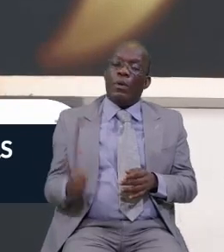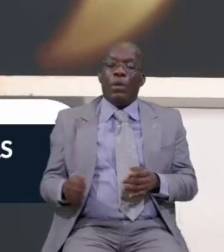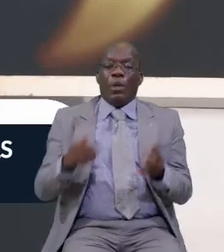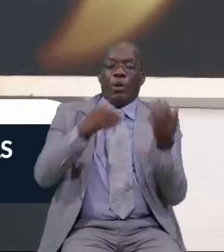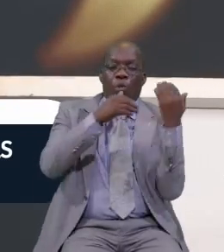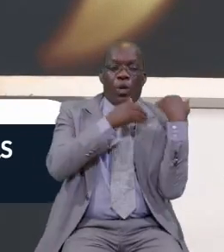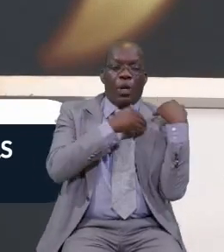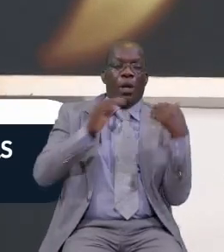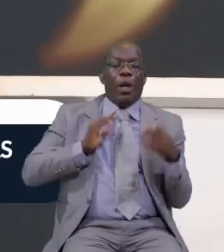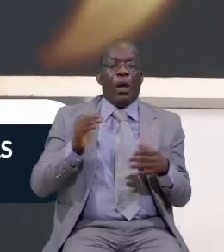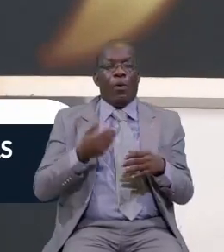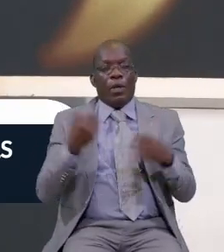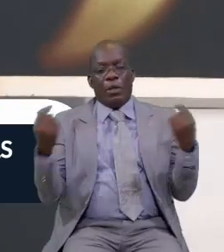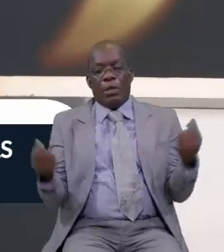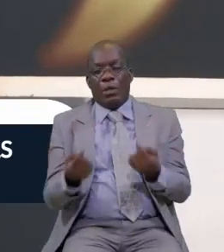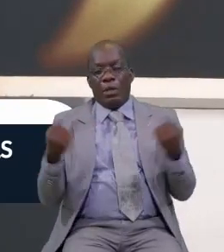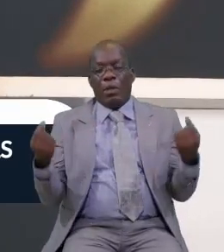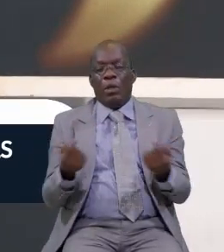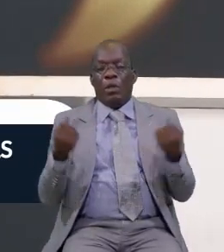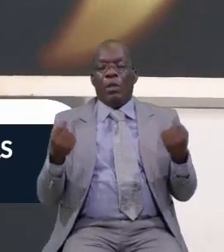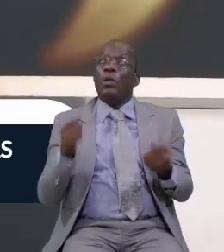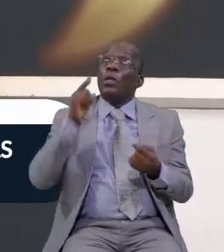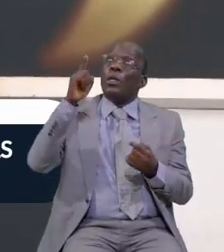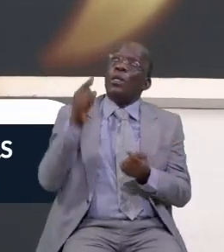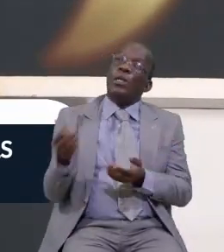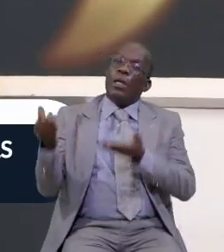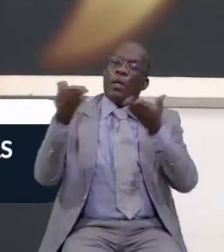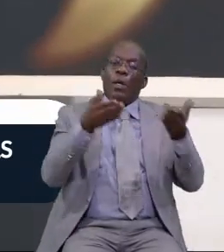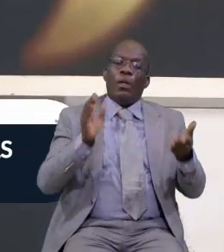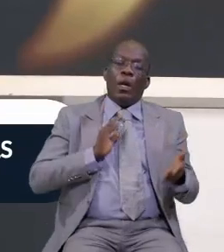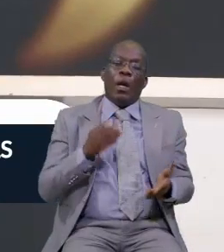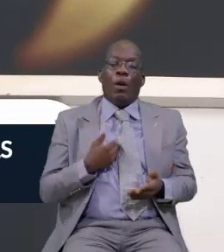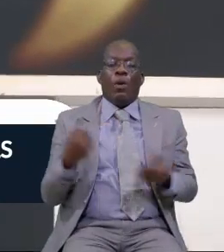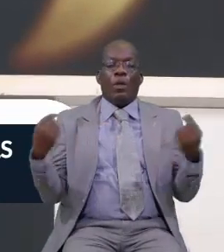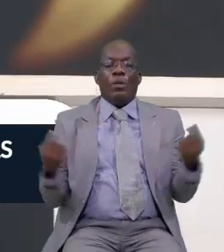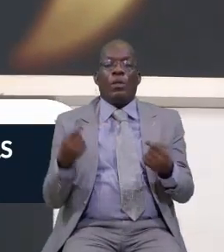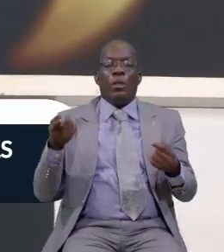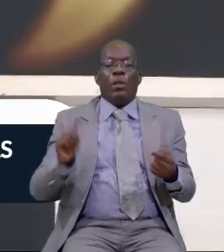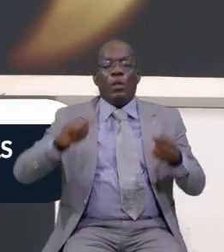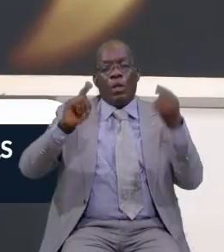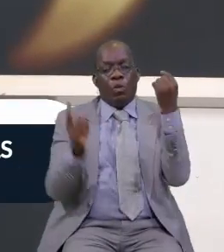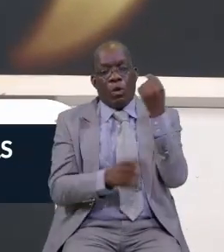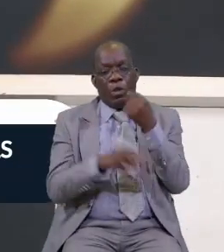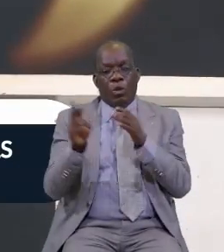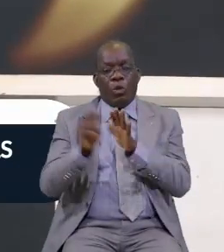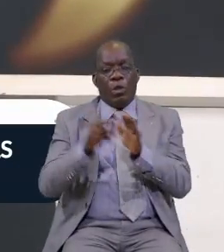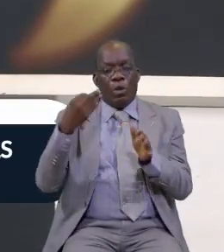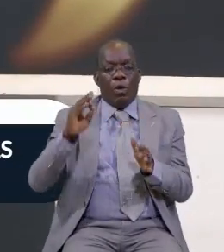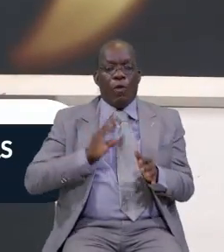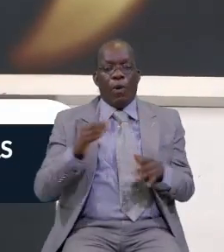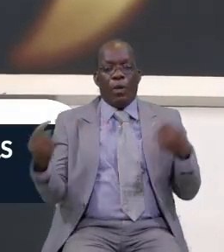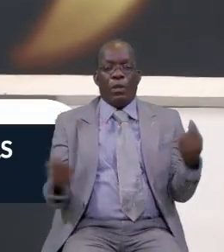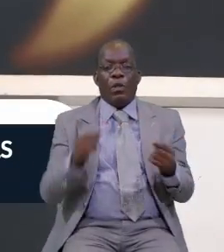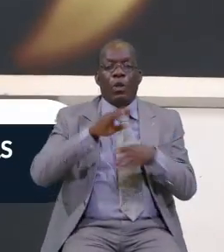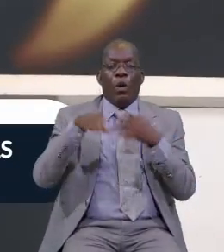our sins. He bore our sin, the punishment of our sin, all that he